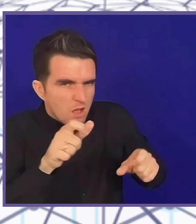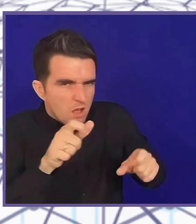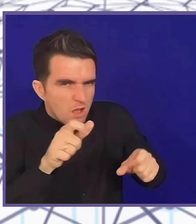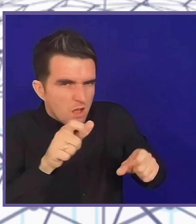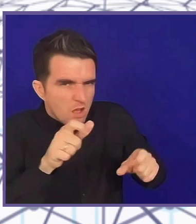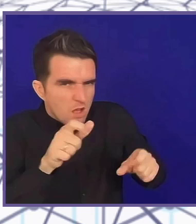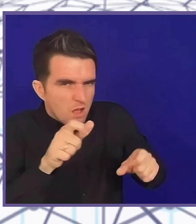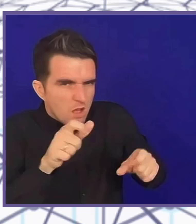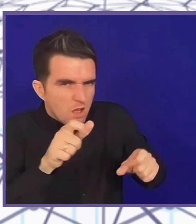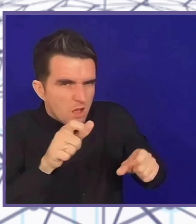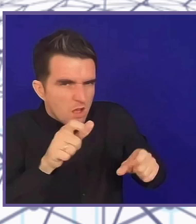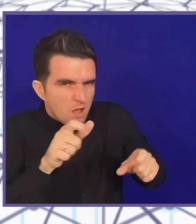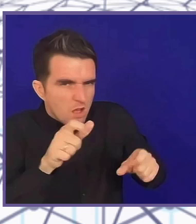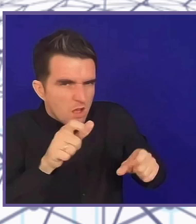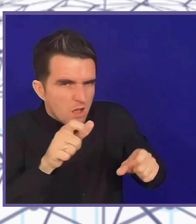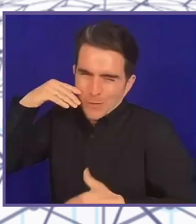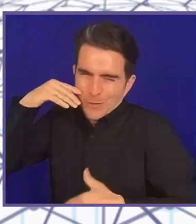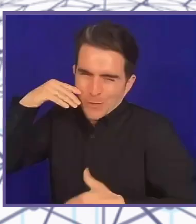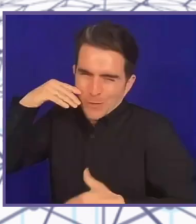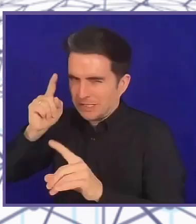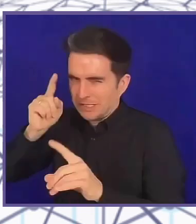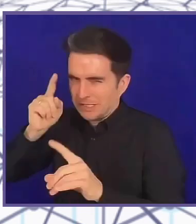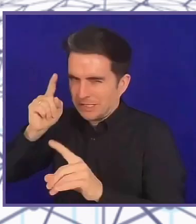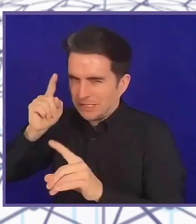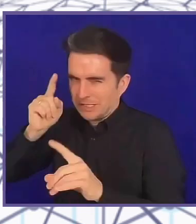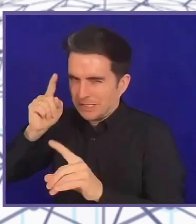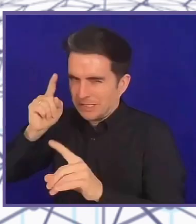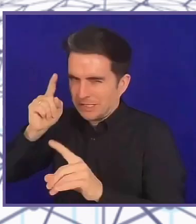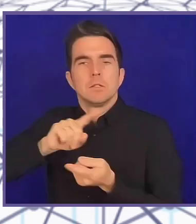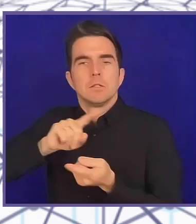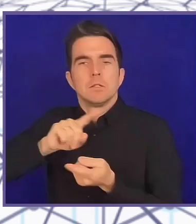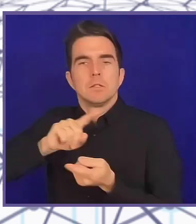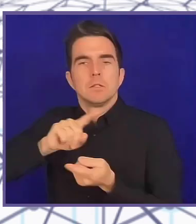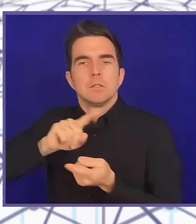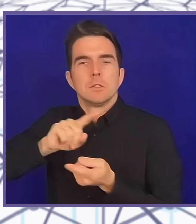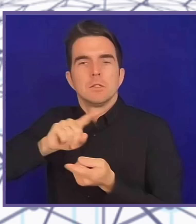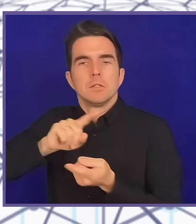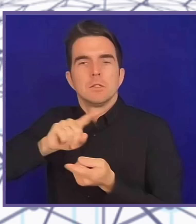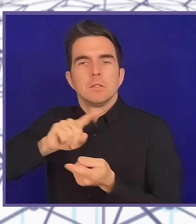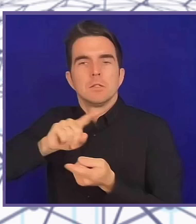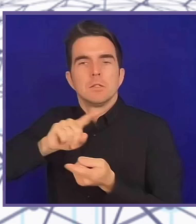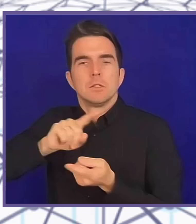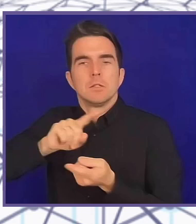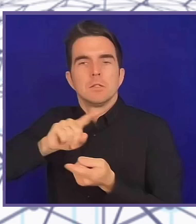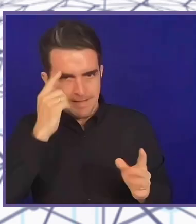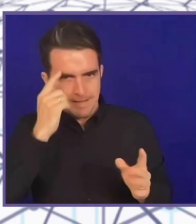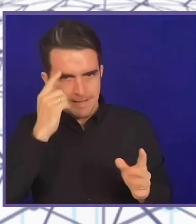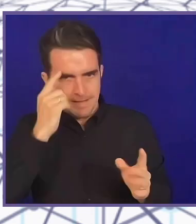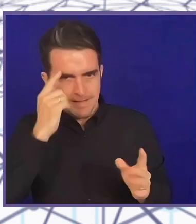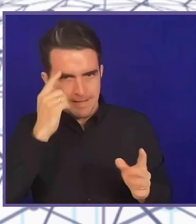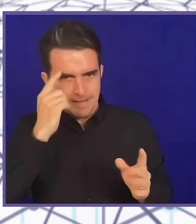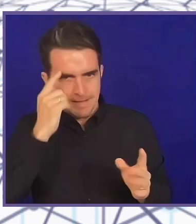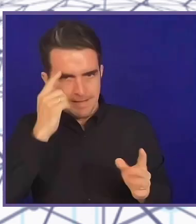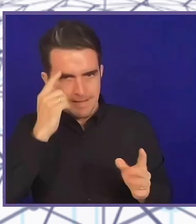Well, assistive technology, generally speaking, is really not the issue, is it? It's really the